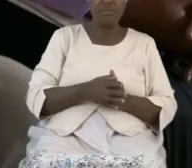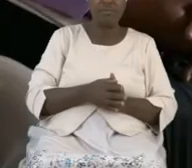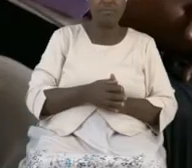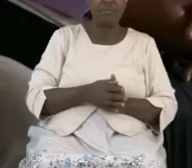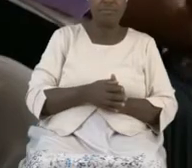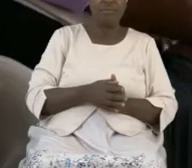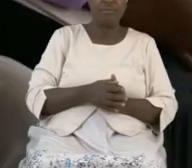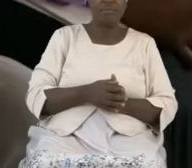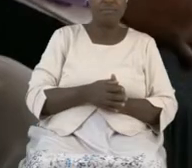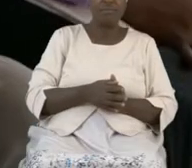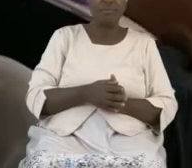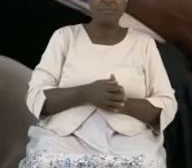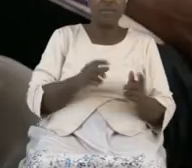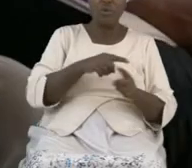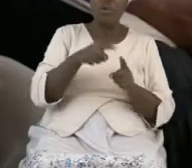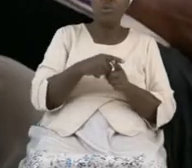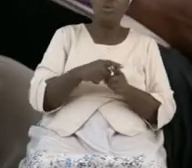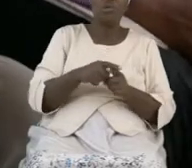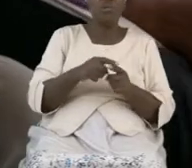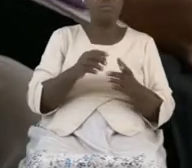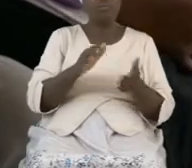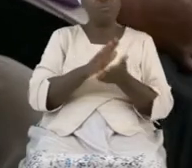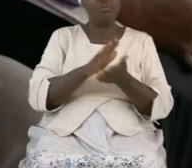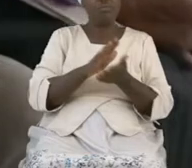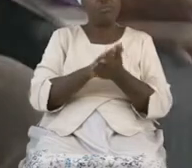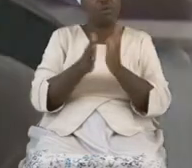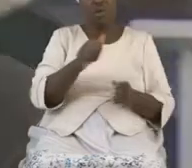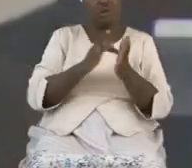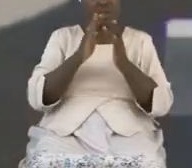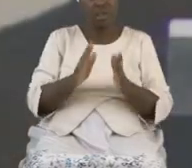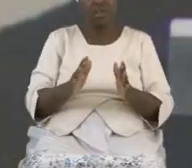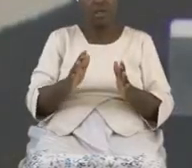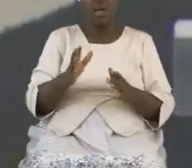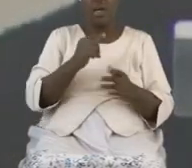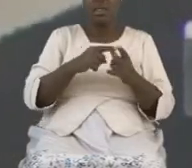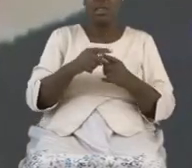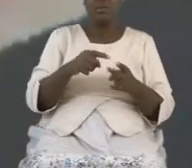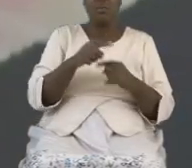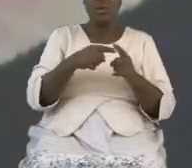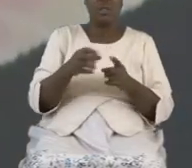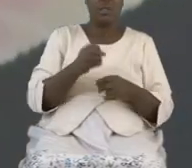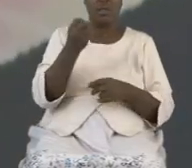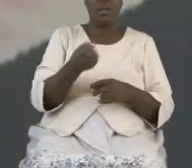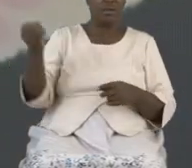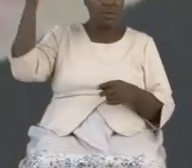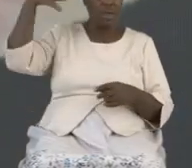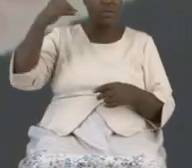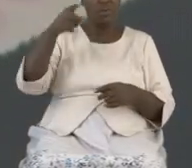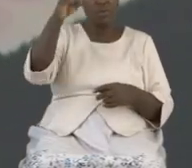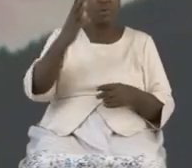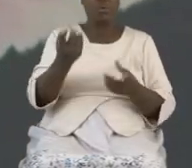when you become a Christian, when the grace of God penetrates your